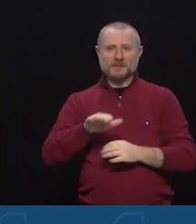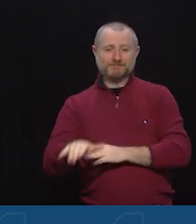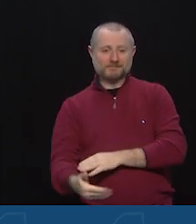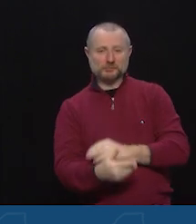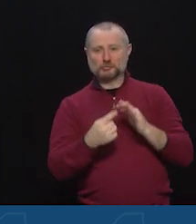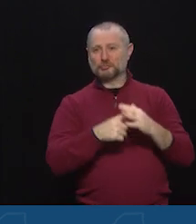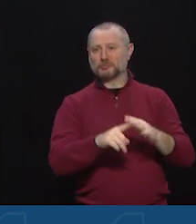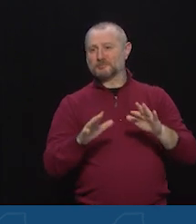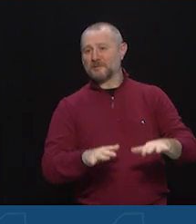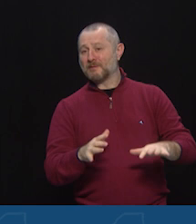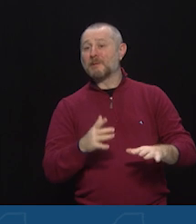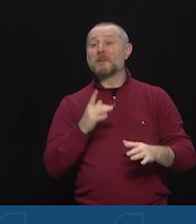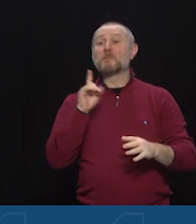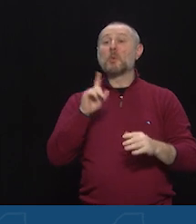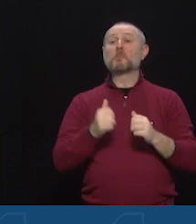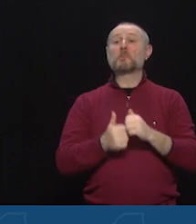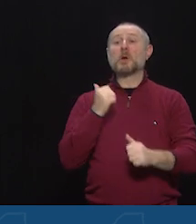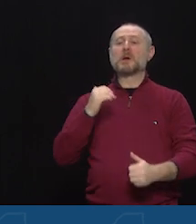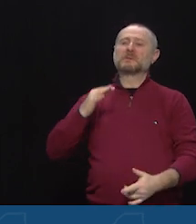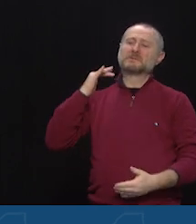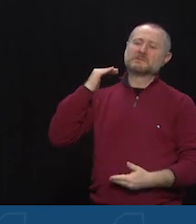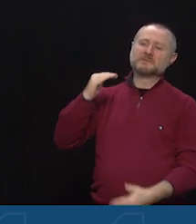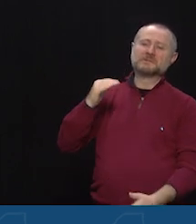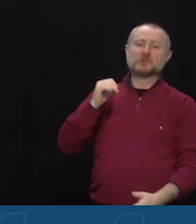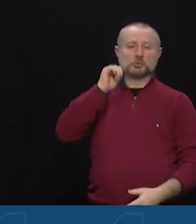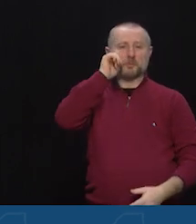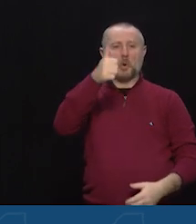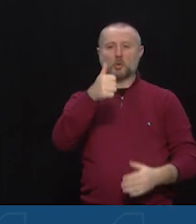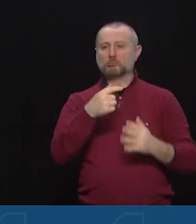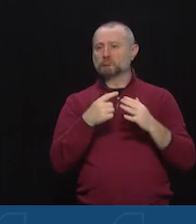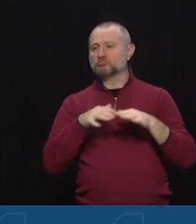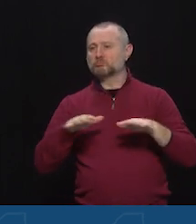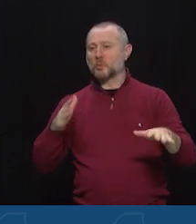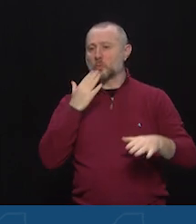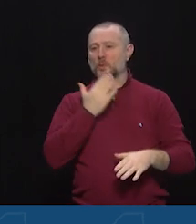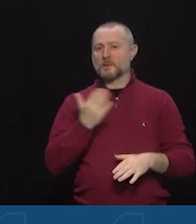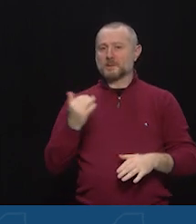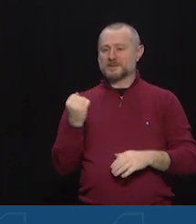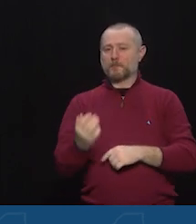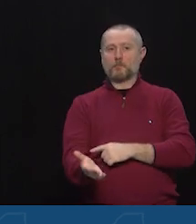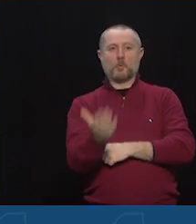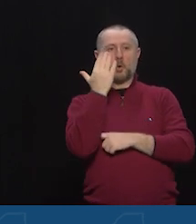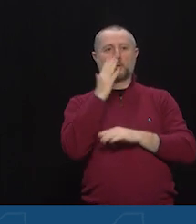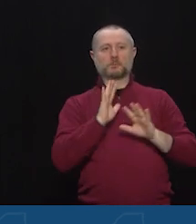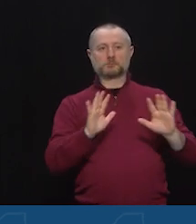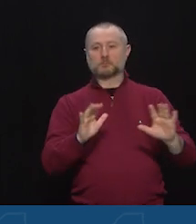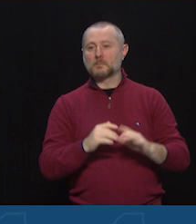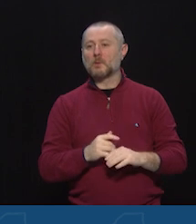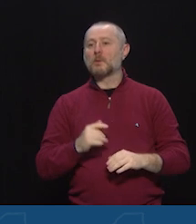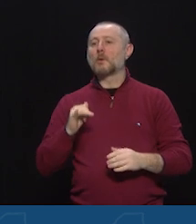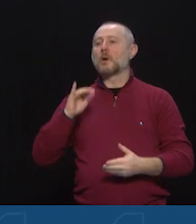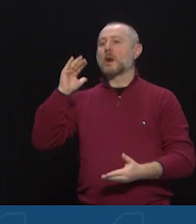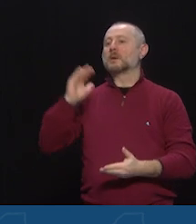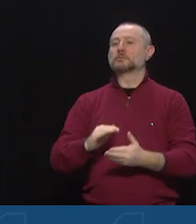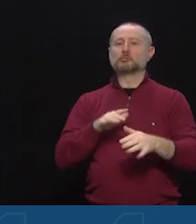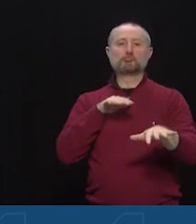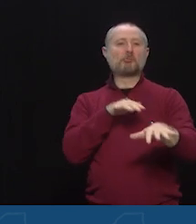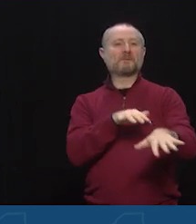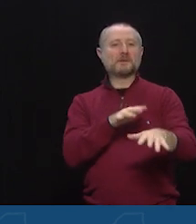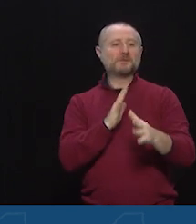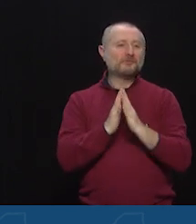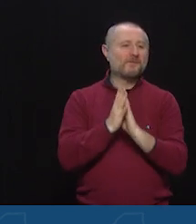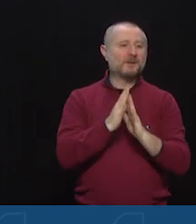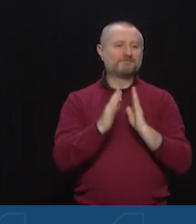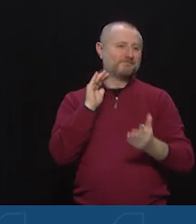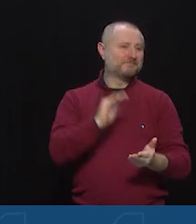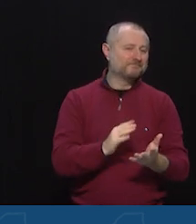highest totals will be coming tomorrow, which is actually, given that it's a Saturday morning, it's very good, given that it could have happened during prime commuting